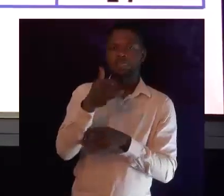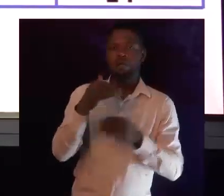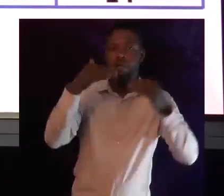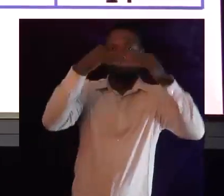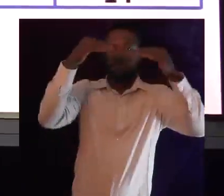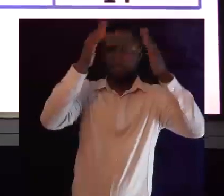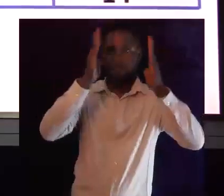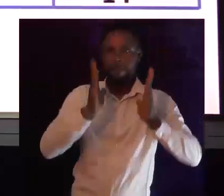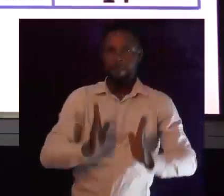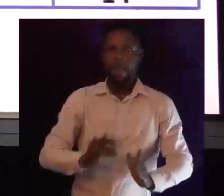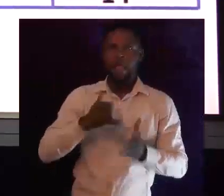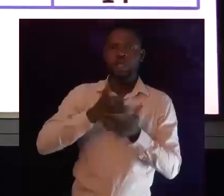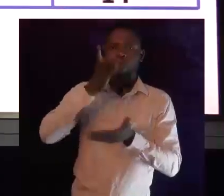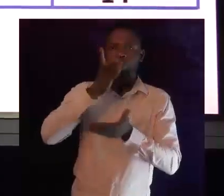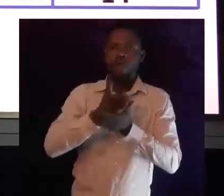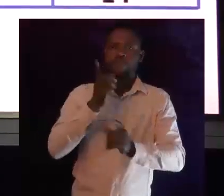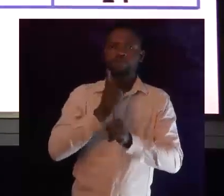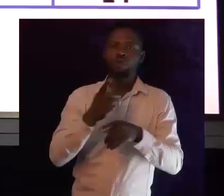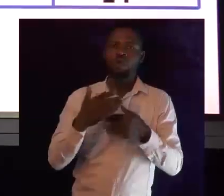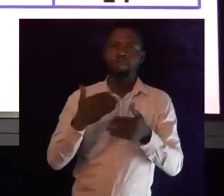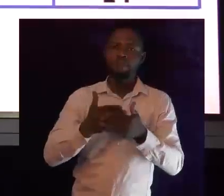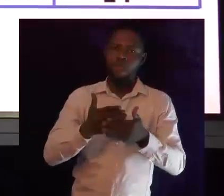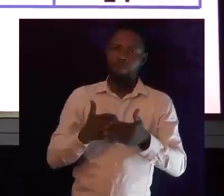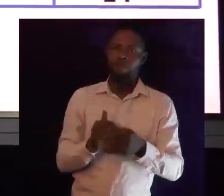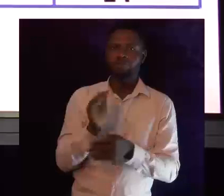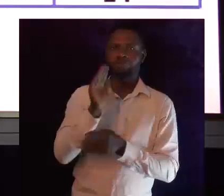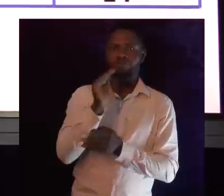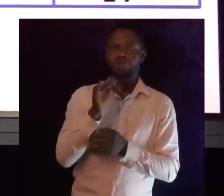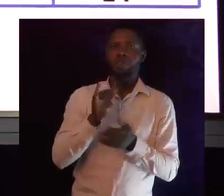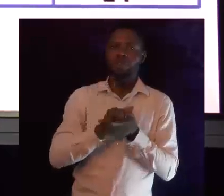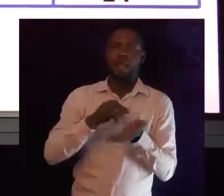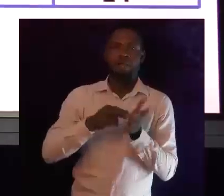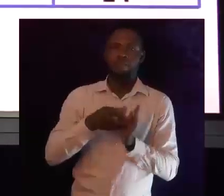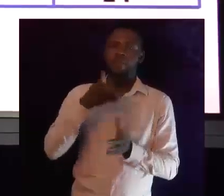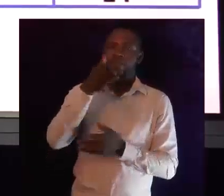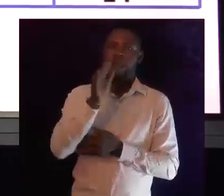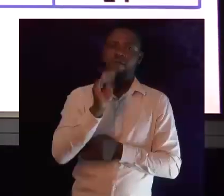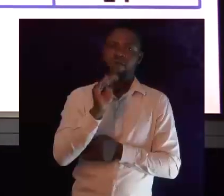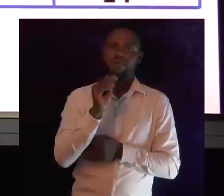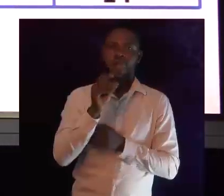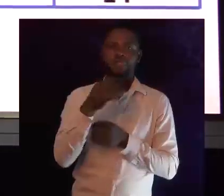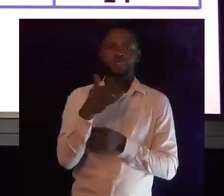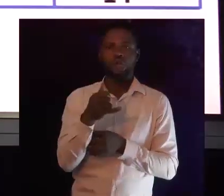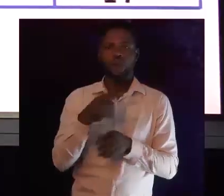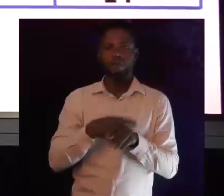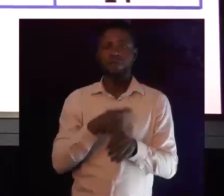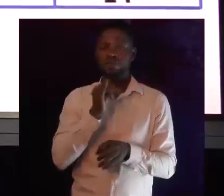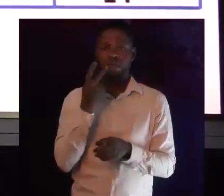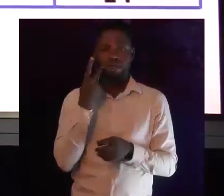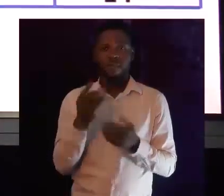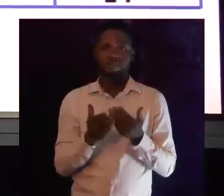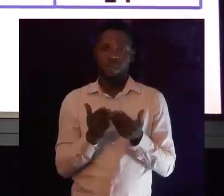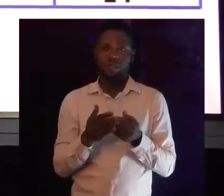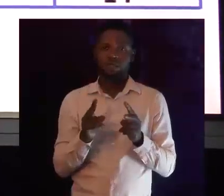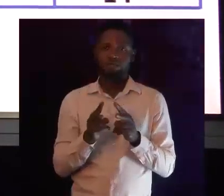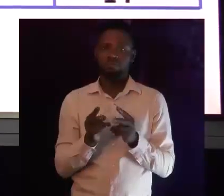yellow bar. The yellow bar stops just before 15, and that means that there are 14 yellow balls. So my friend, you see that it is